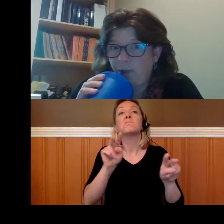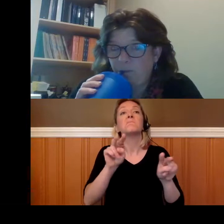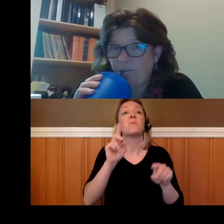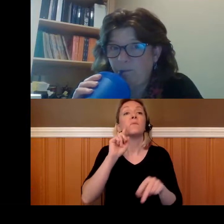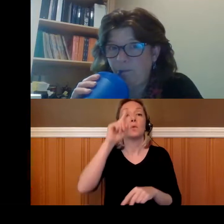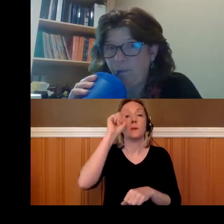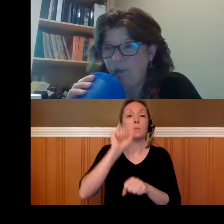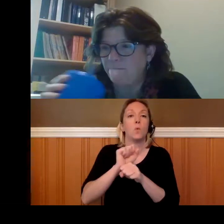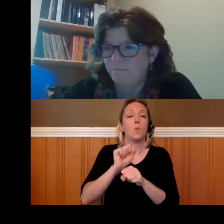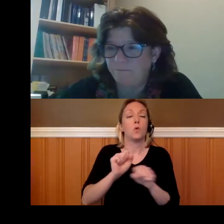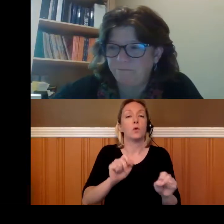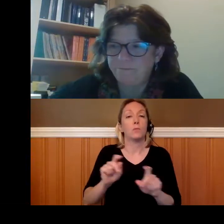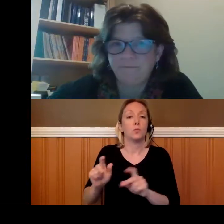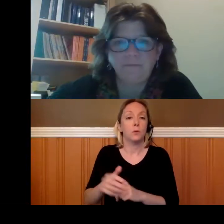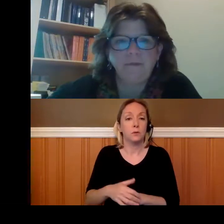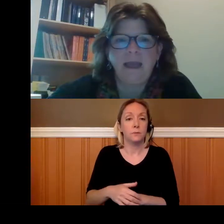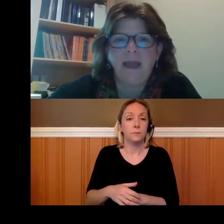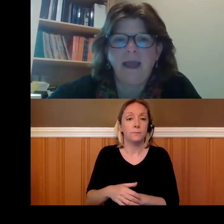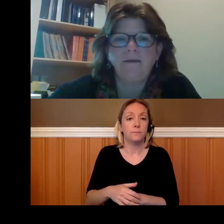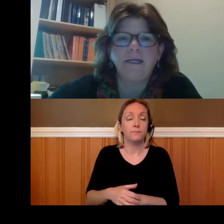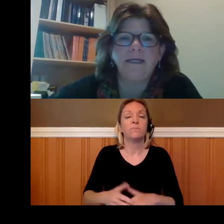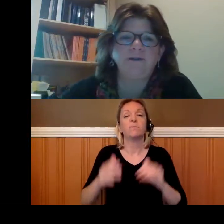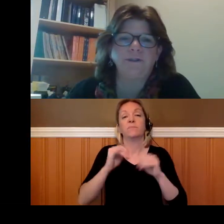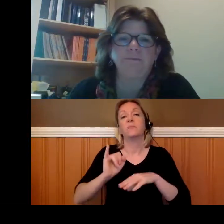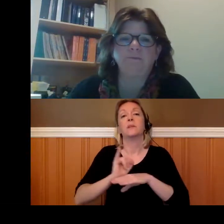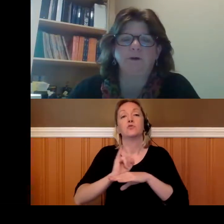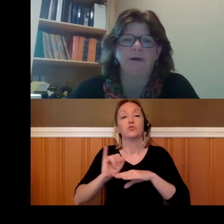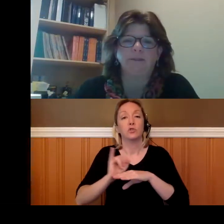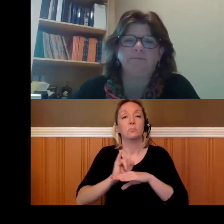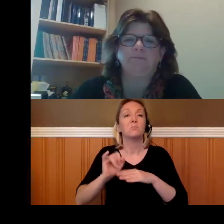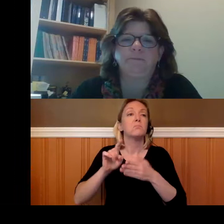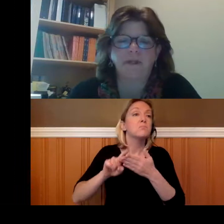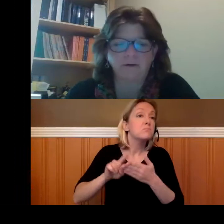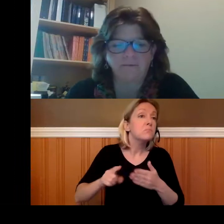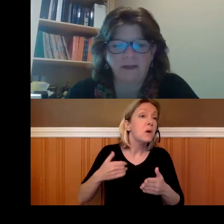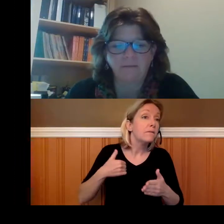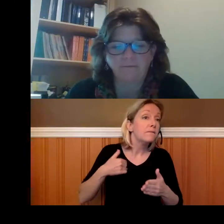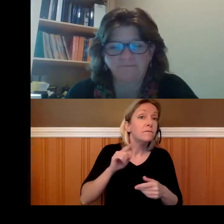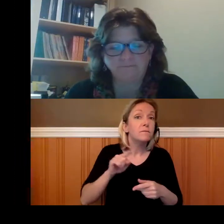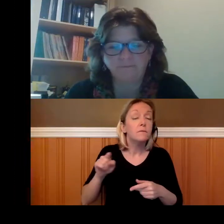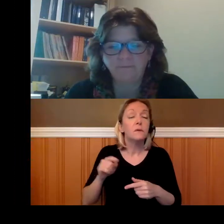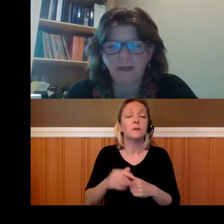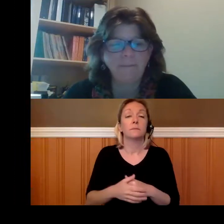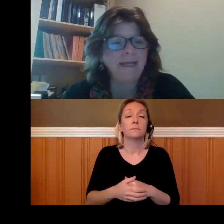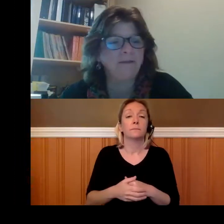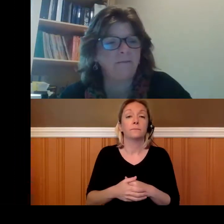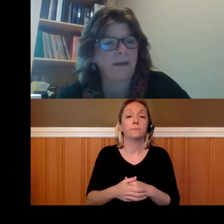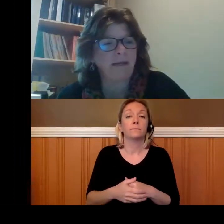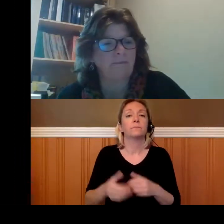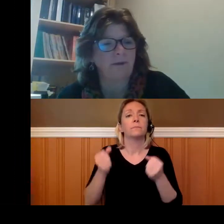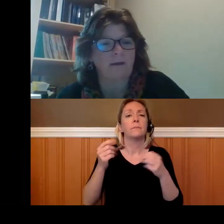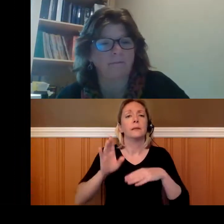And look at internships programs that are available. Many